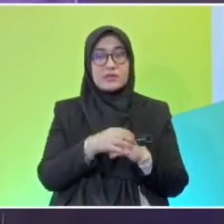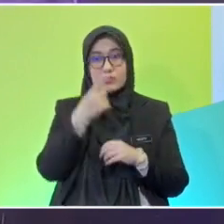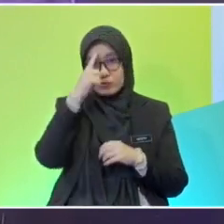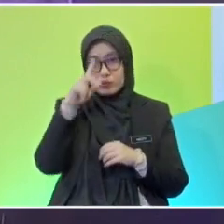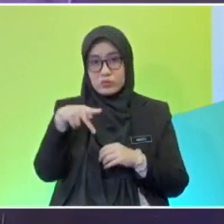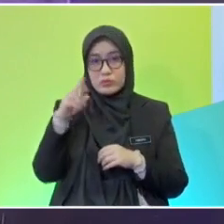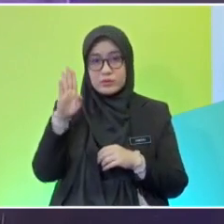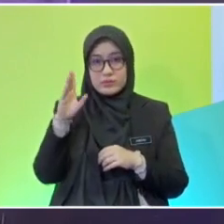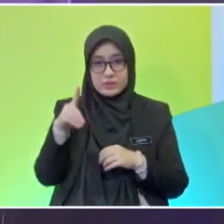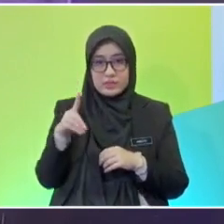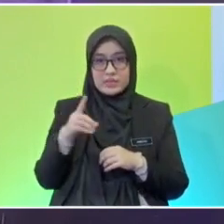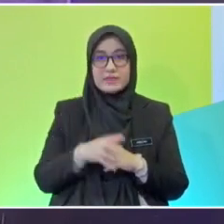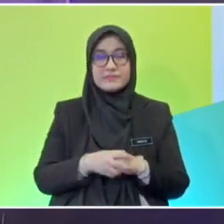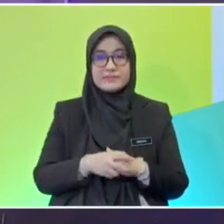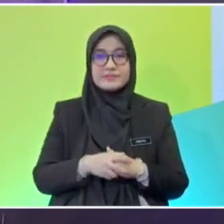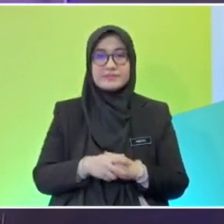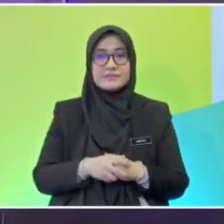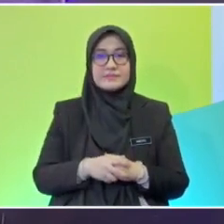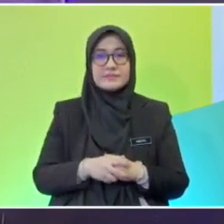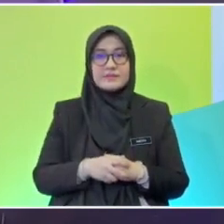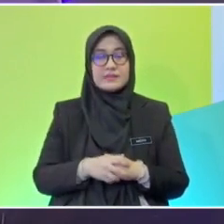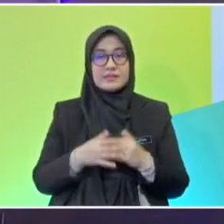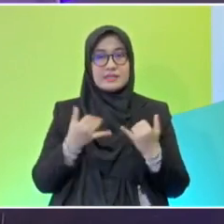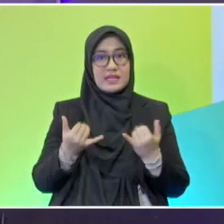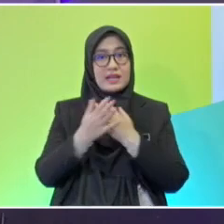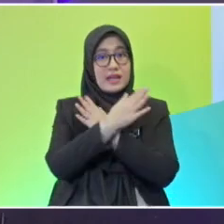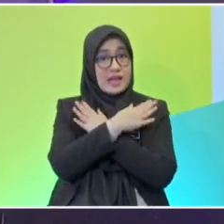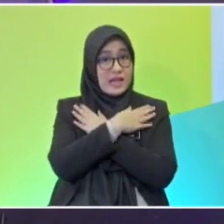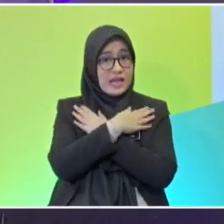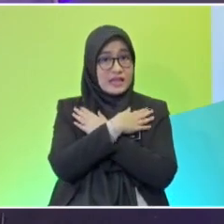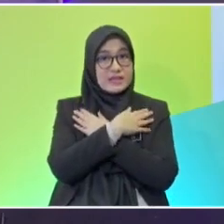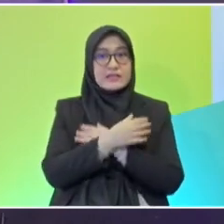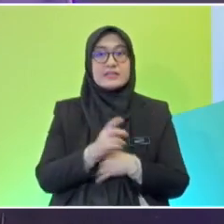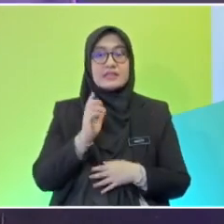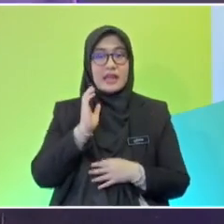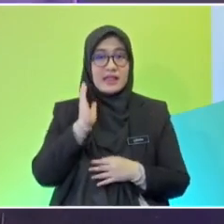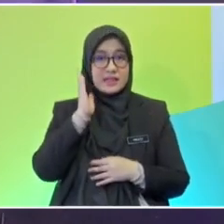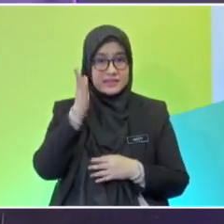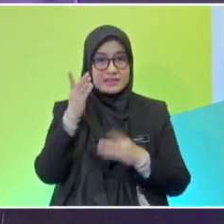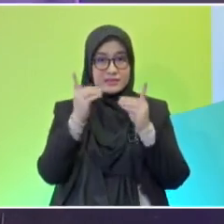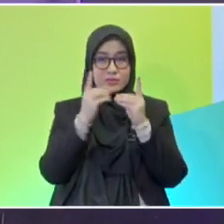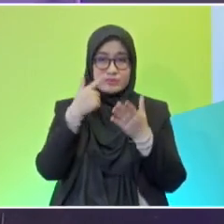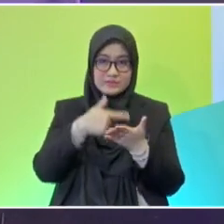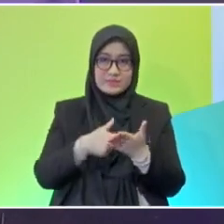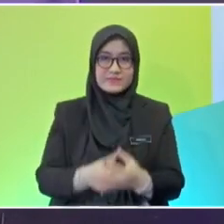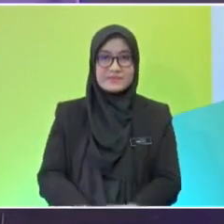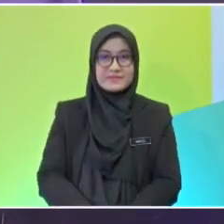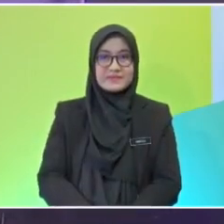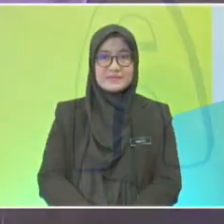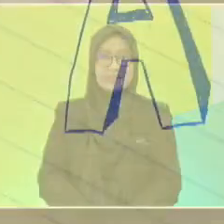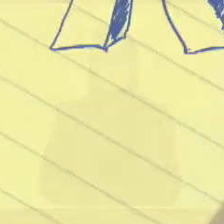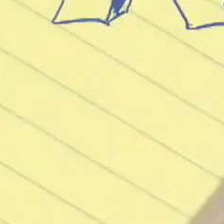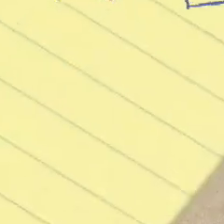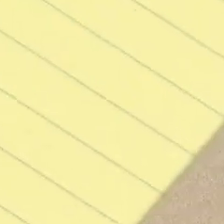between other skills involved. Now we're going for a short break first, and we'll be right back here on PBD EduwebTV KPM.